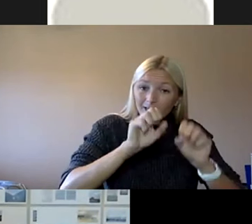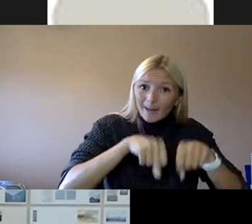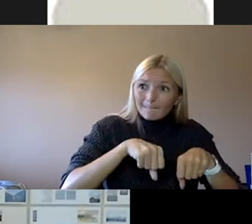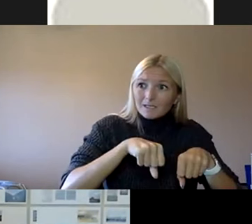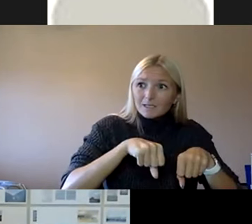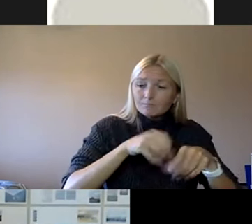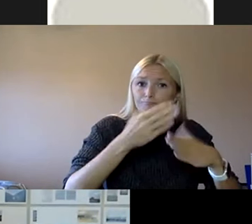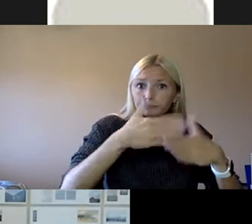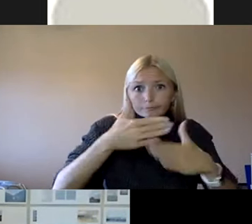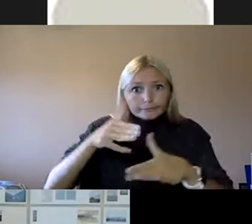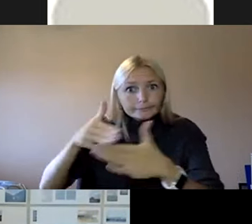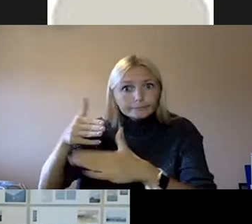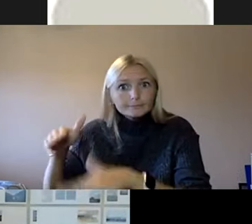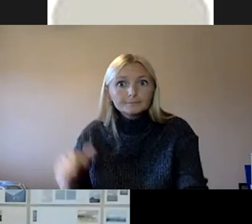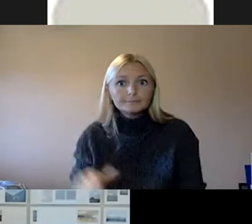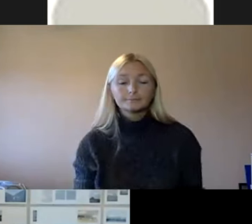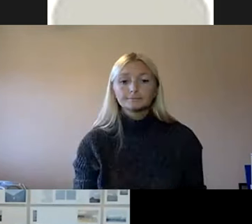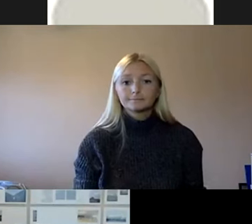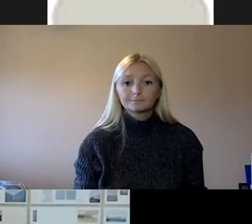force of spatial,